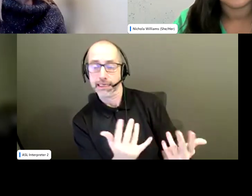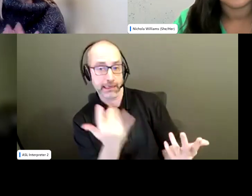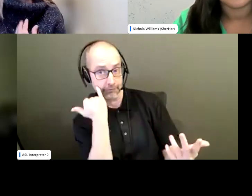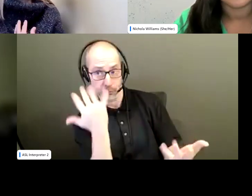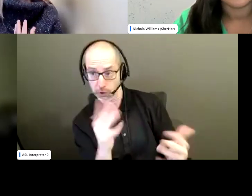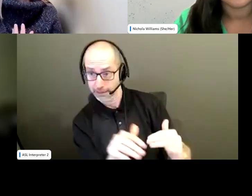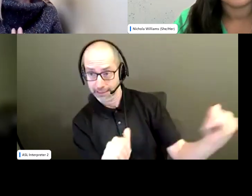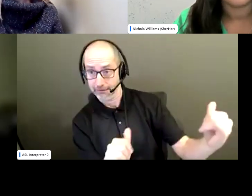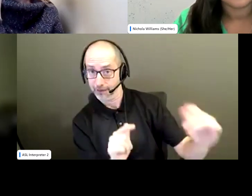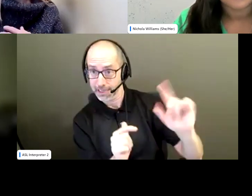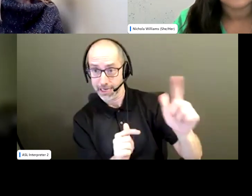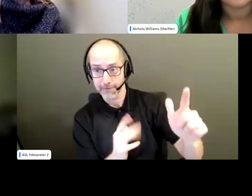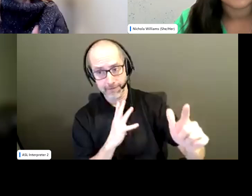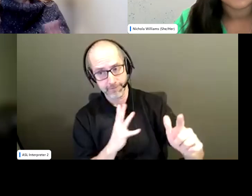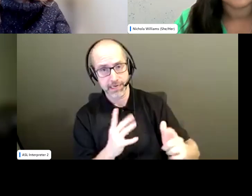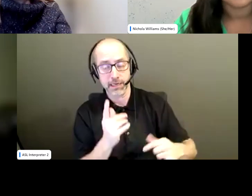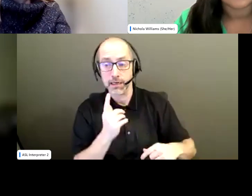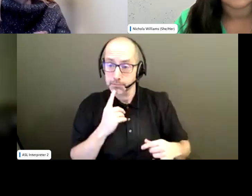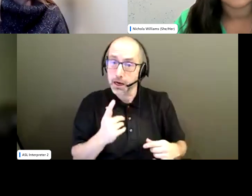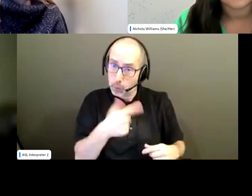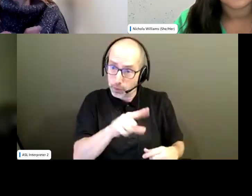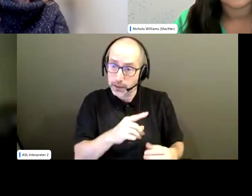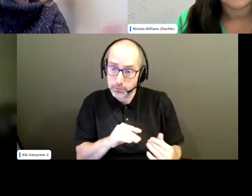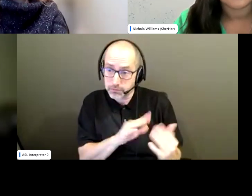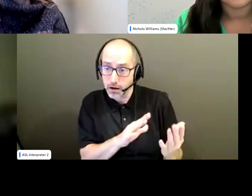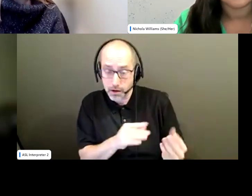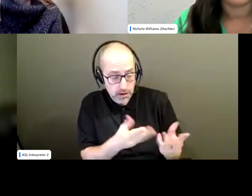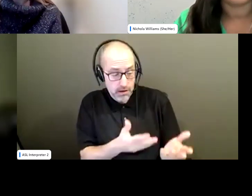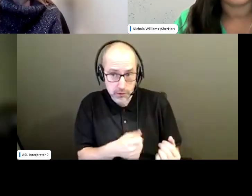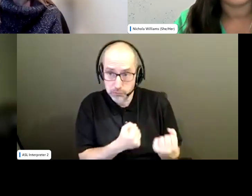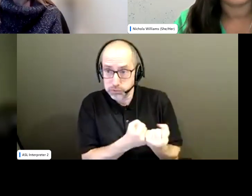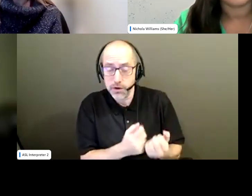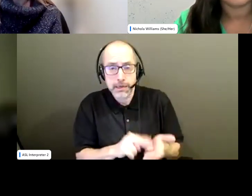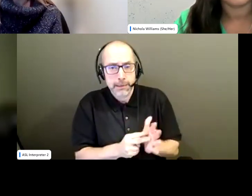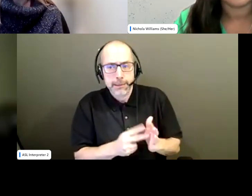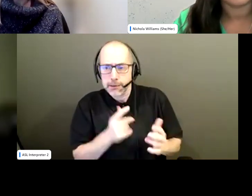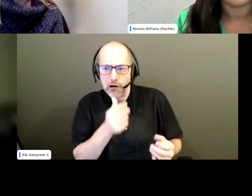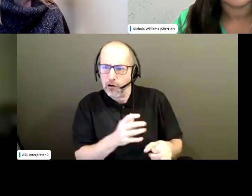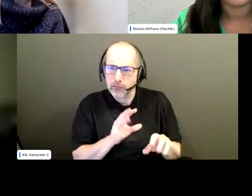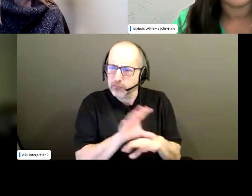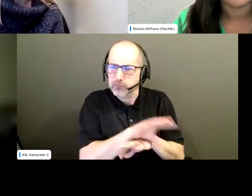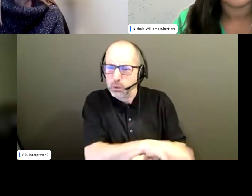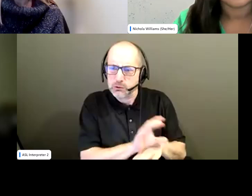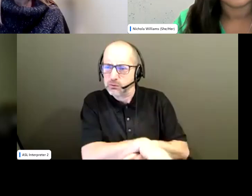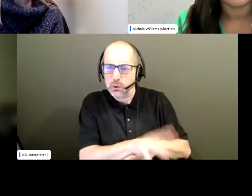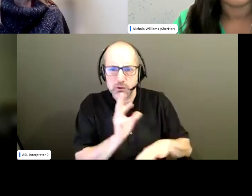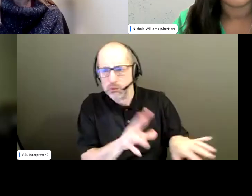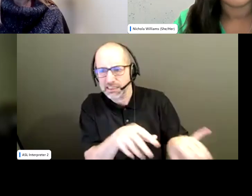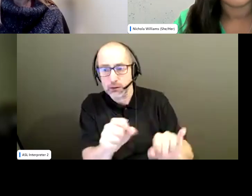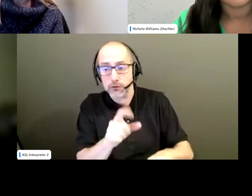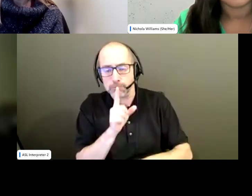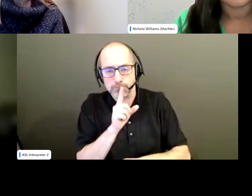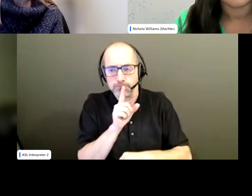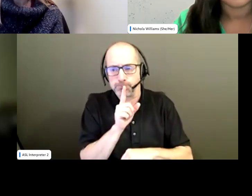natural instinct to sit back a bit, and then walk with them through that process. I love And that. Yeah.